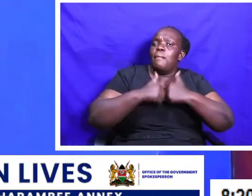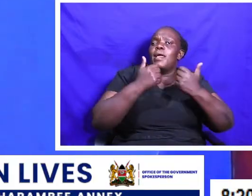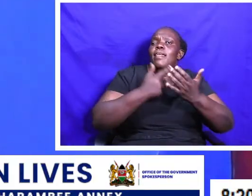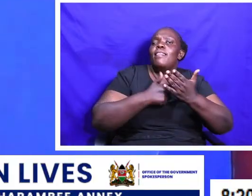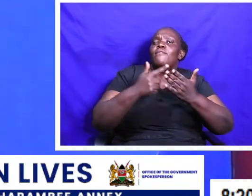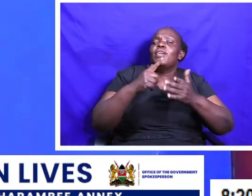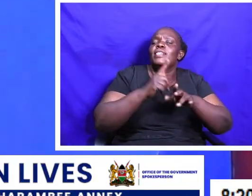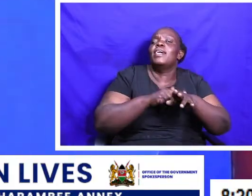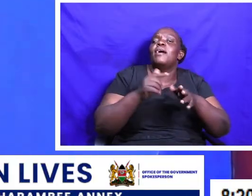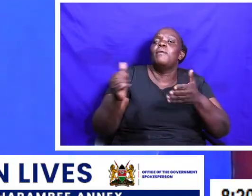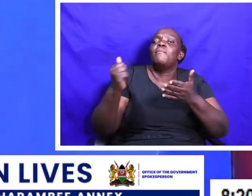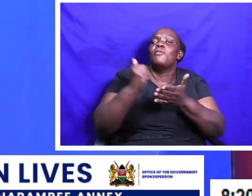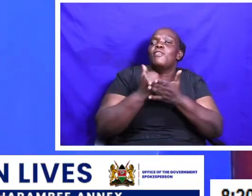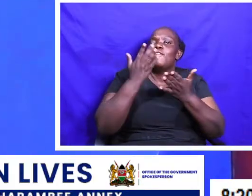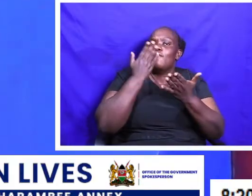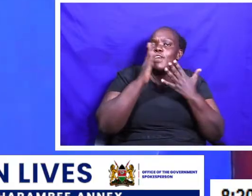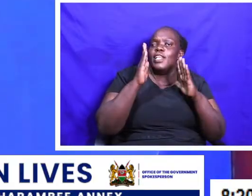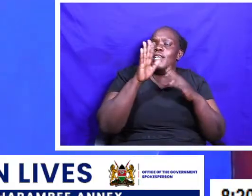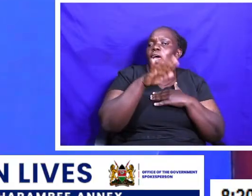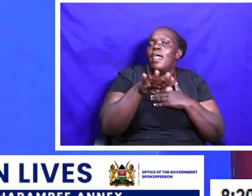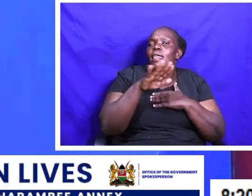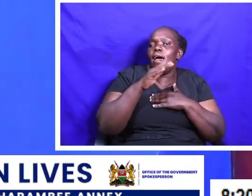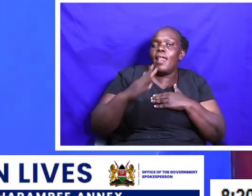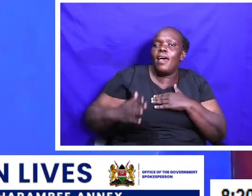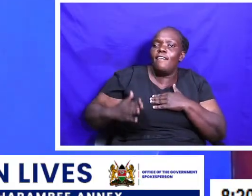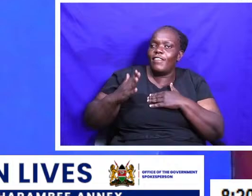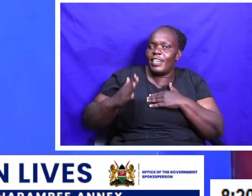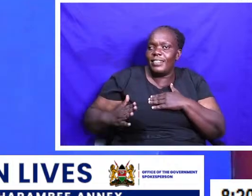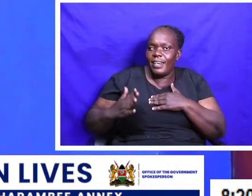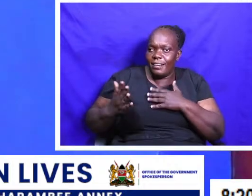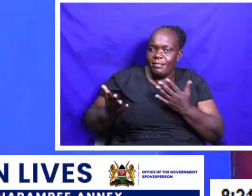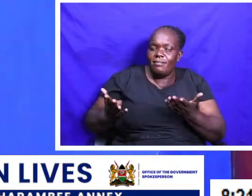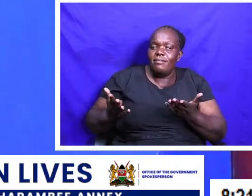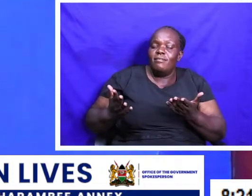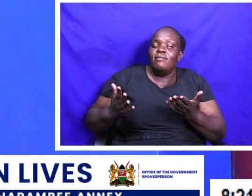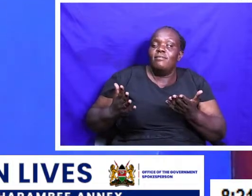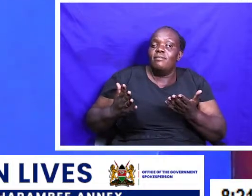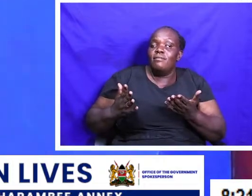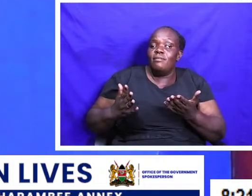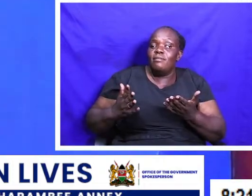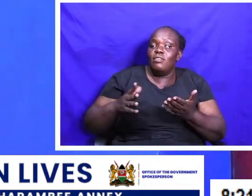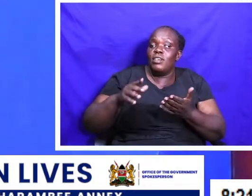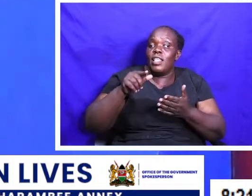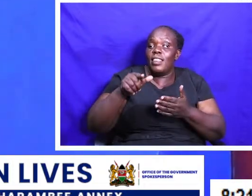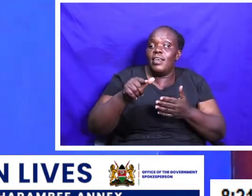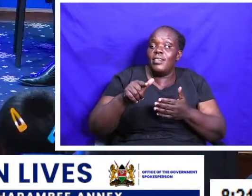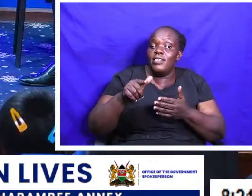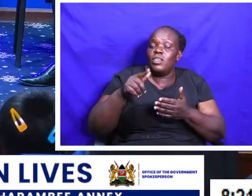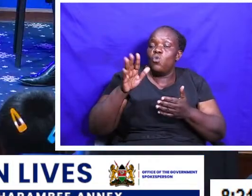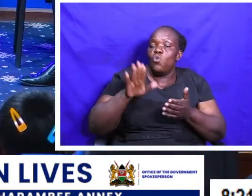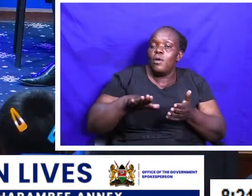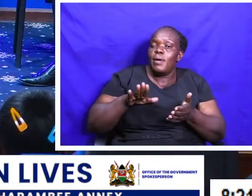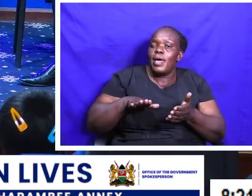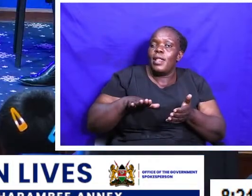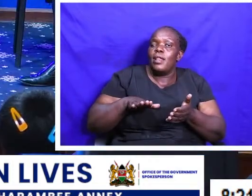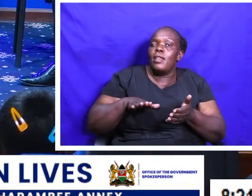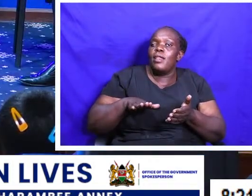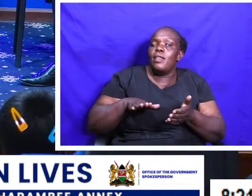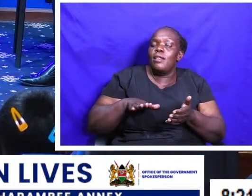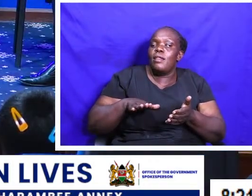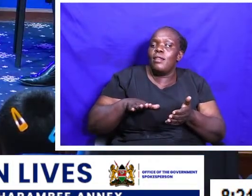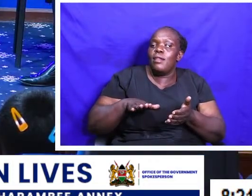the week when I was appointed in Naivasha. So I went there for about 3 days. That was for women,